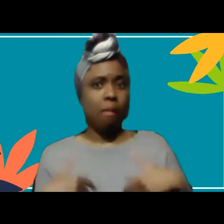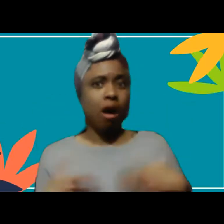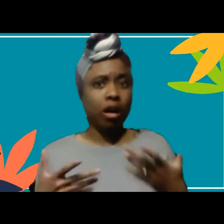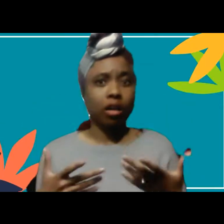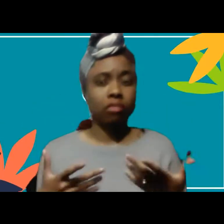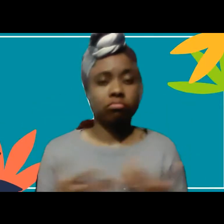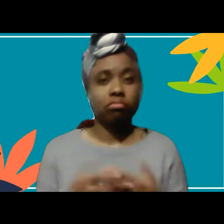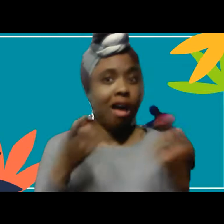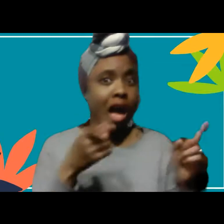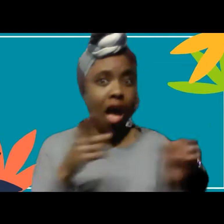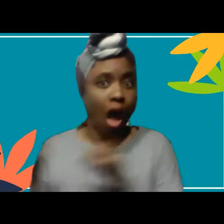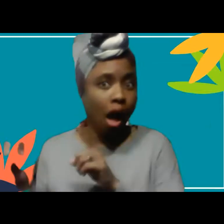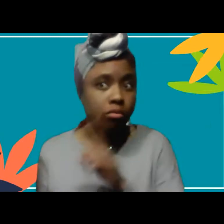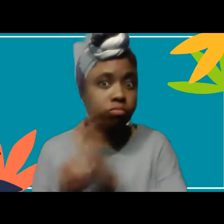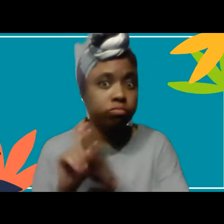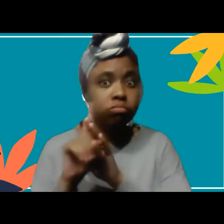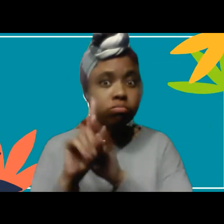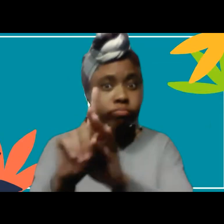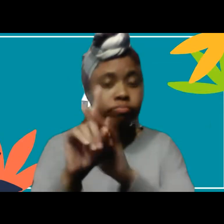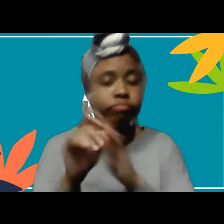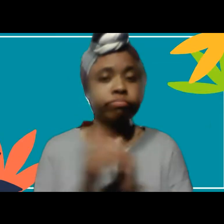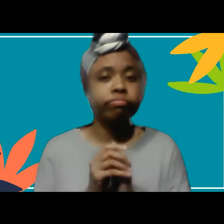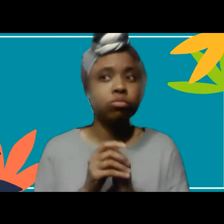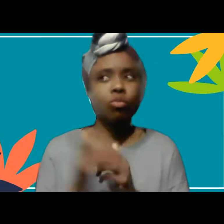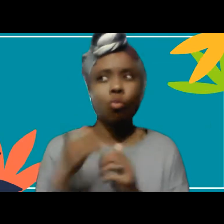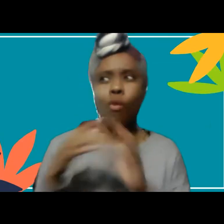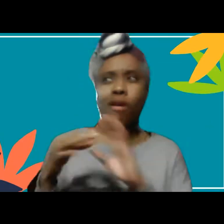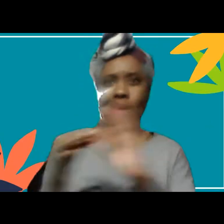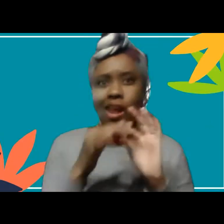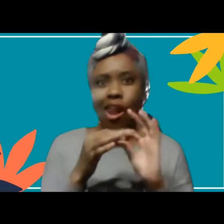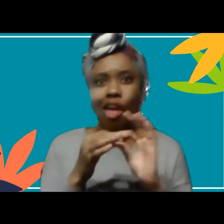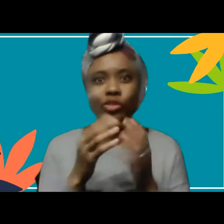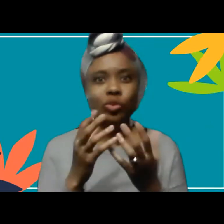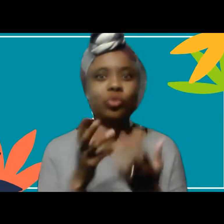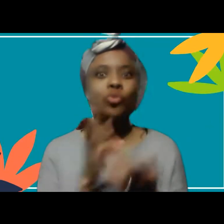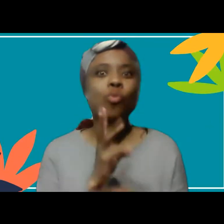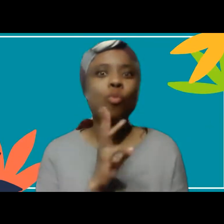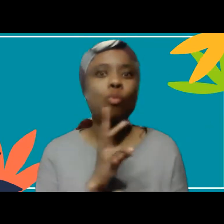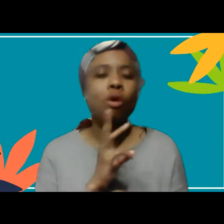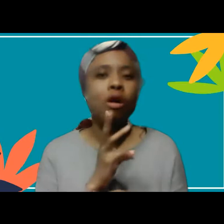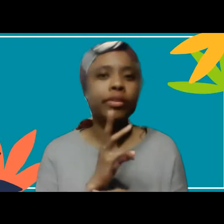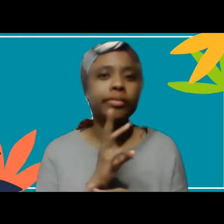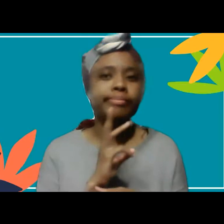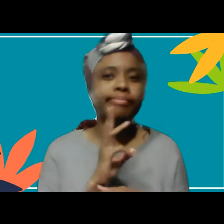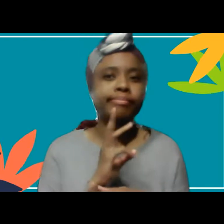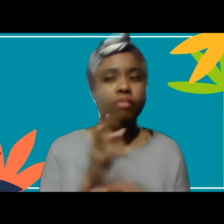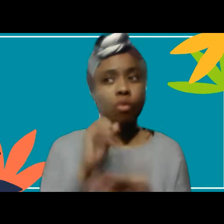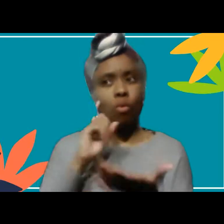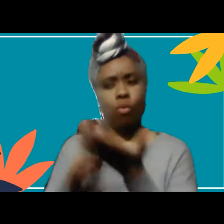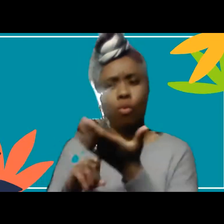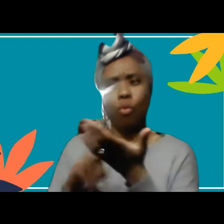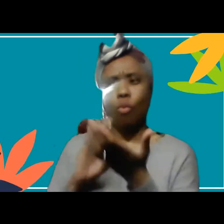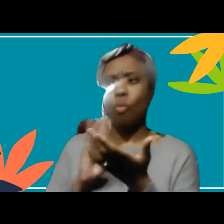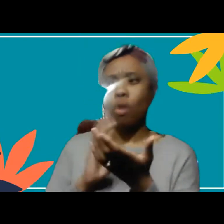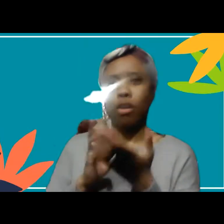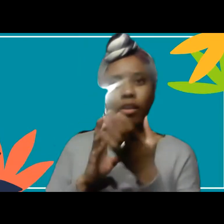ways. One is that we are very connected to water as Anishinaabe women, and we recognize water as the portal from